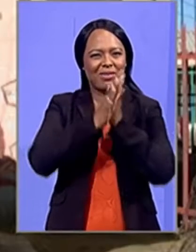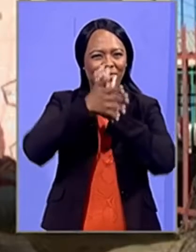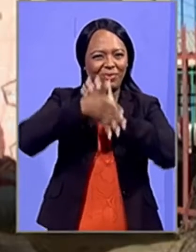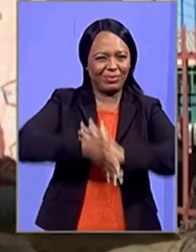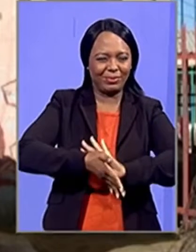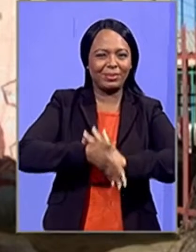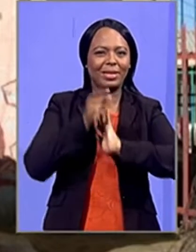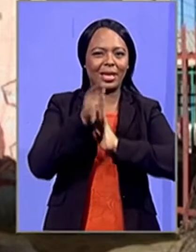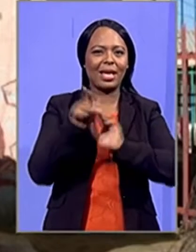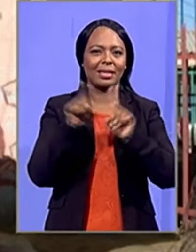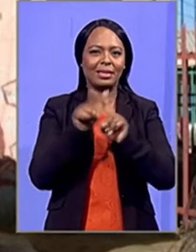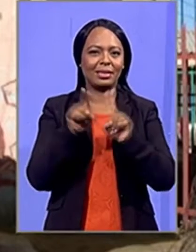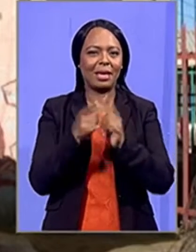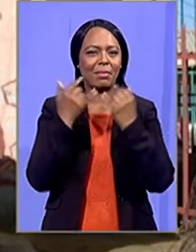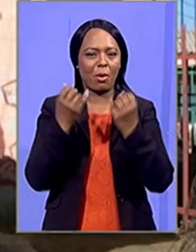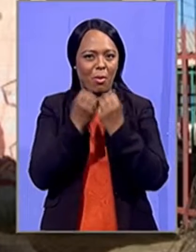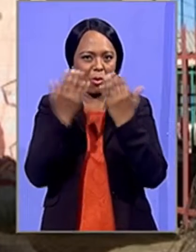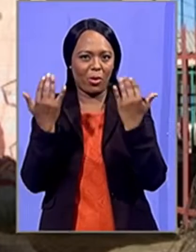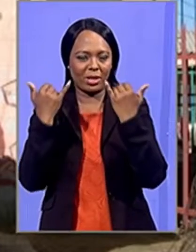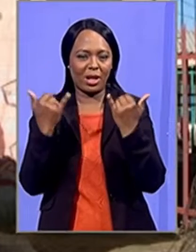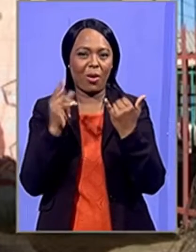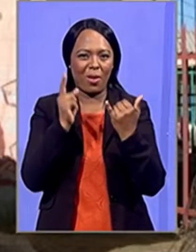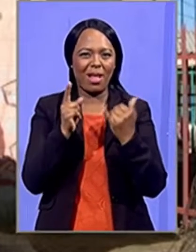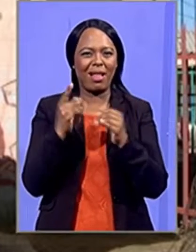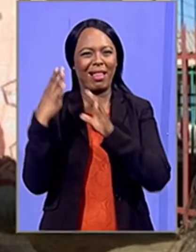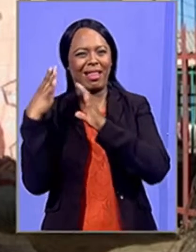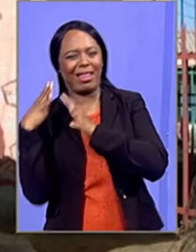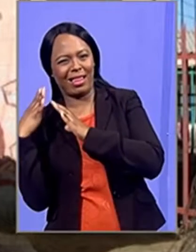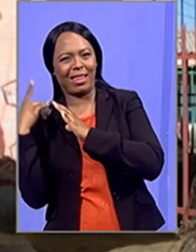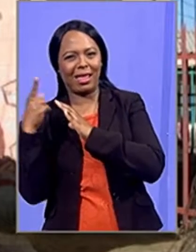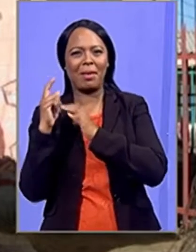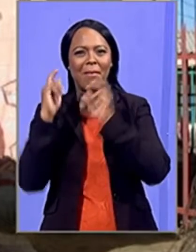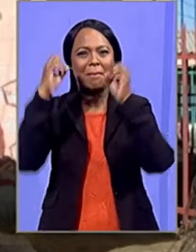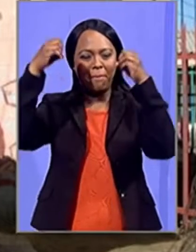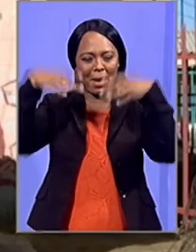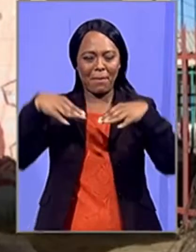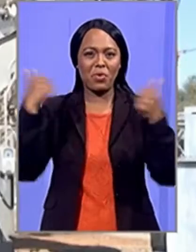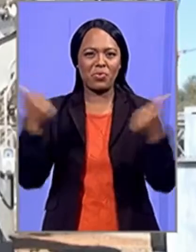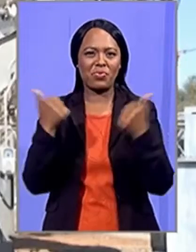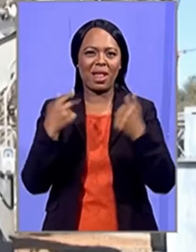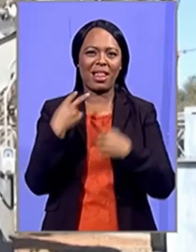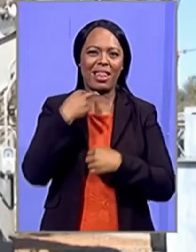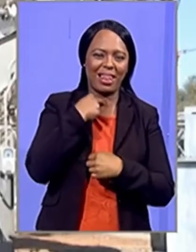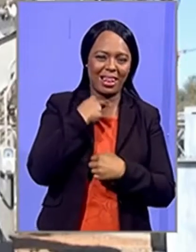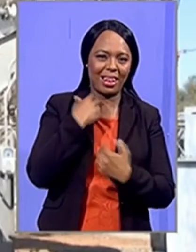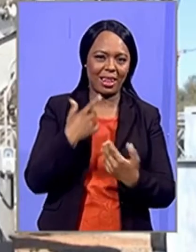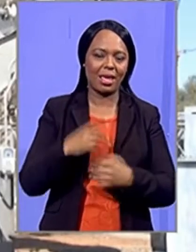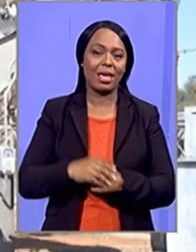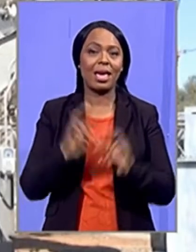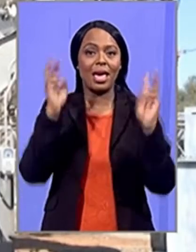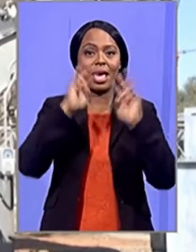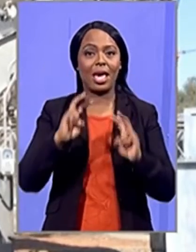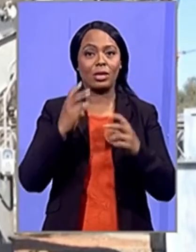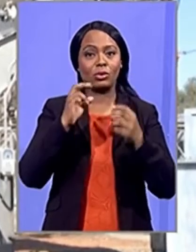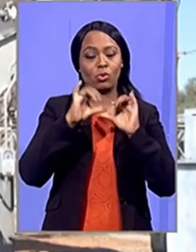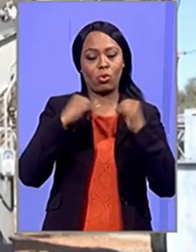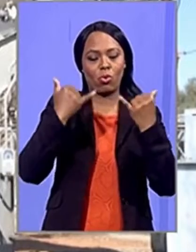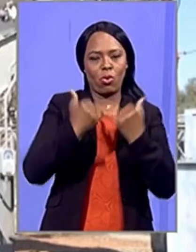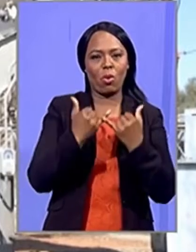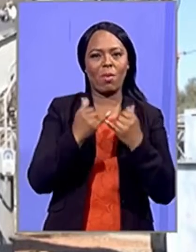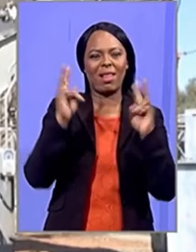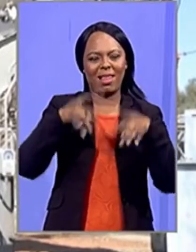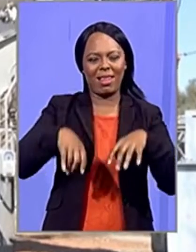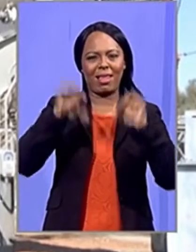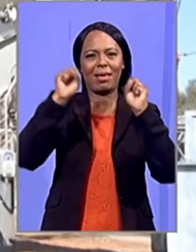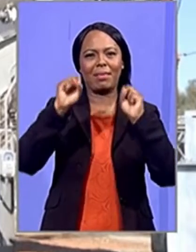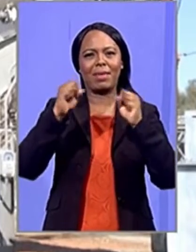ke a mang a mabaka a kaiwang a kgoreletsa setlamo go neelana ka motlakase sentle. Mo ngwageng ono, Eskom e setse e timile